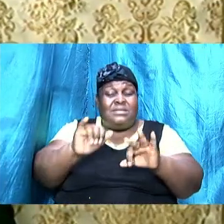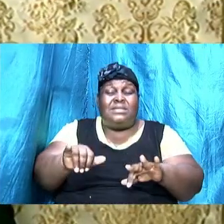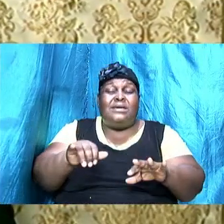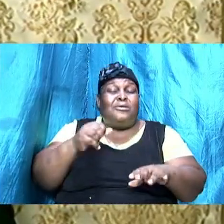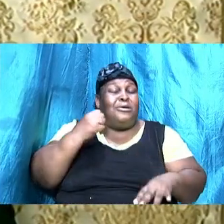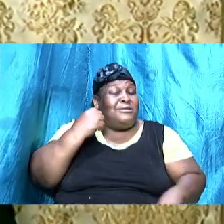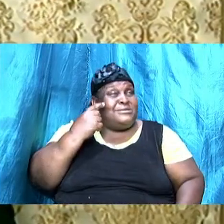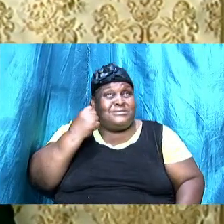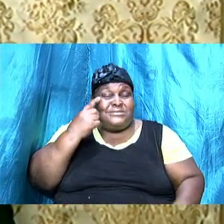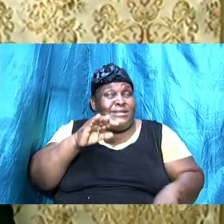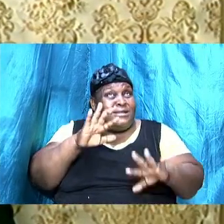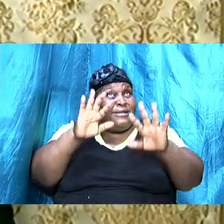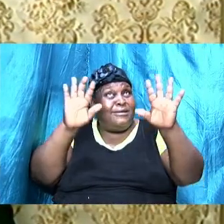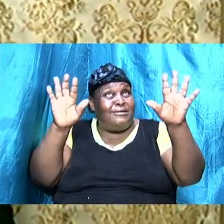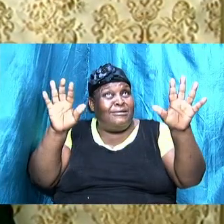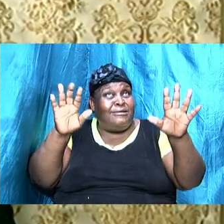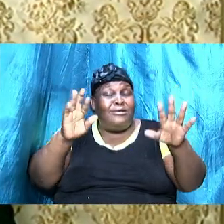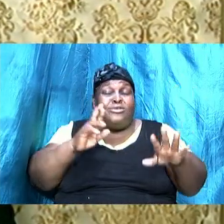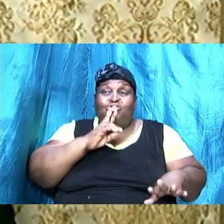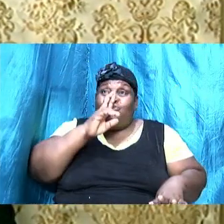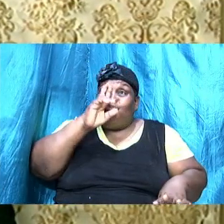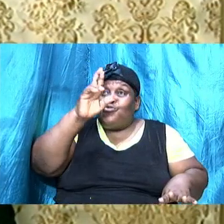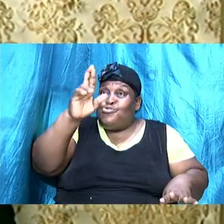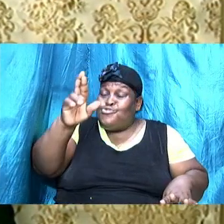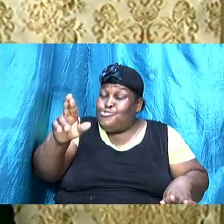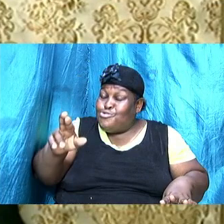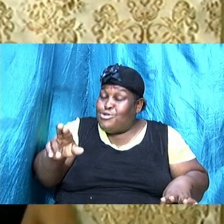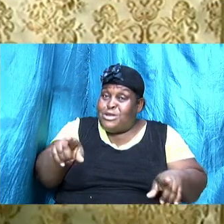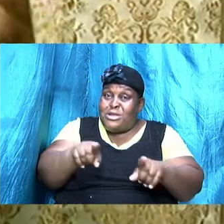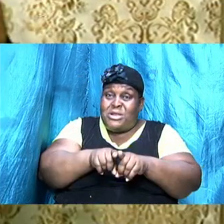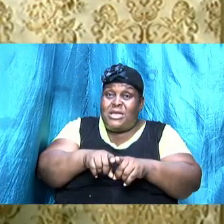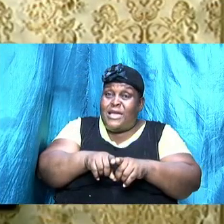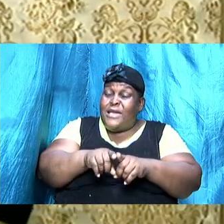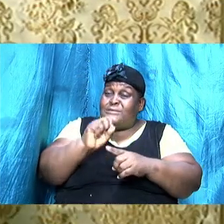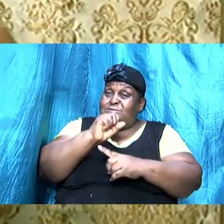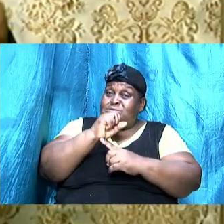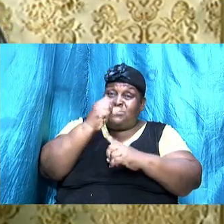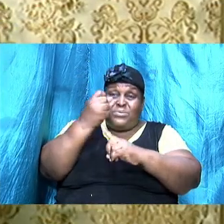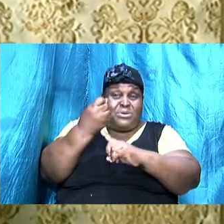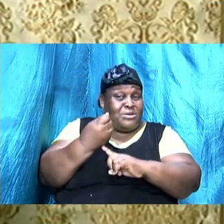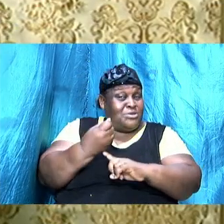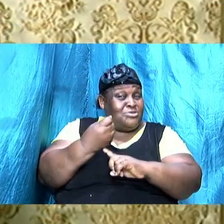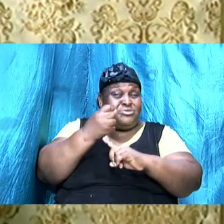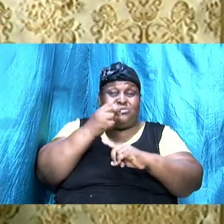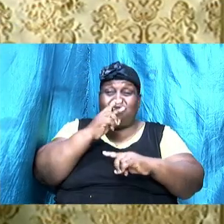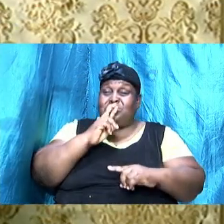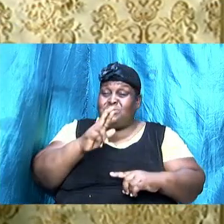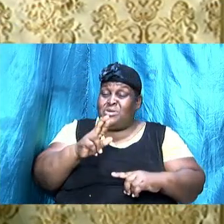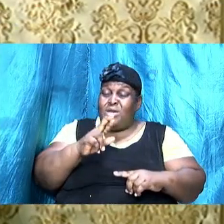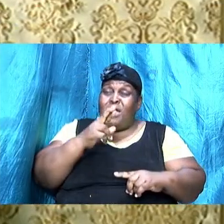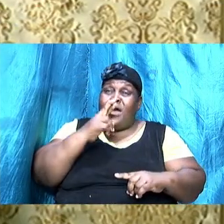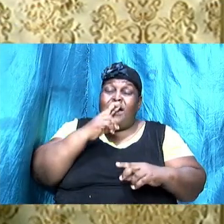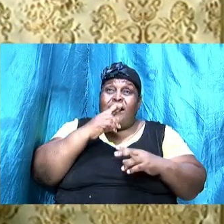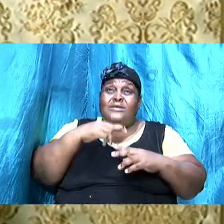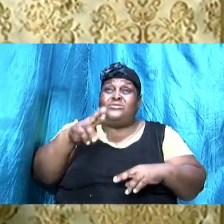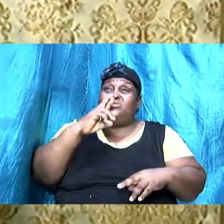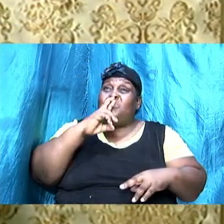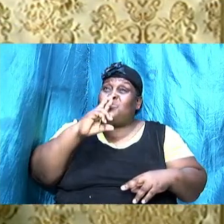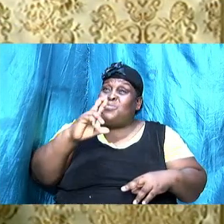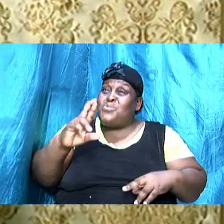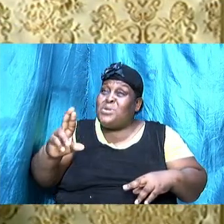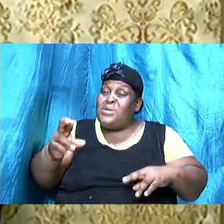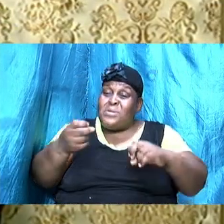as real as the situations are, as real as the issues that confront